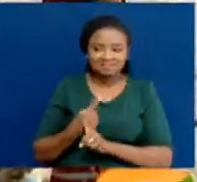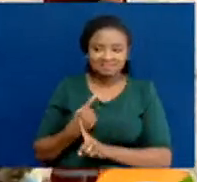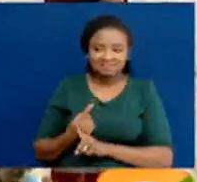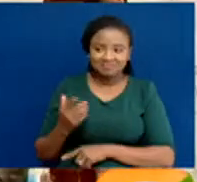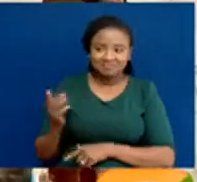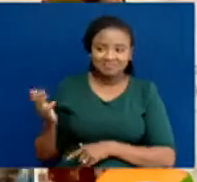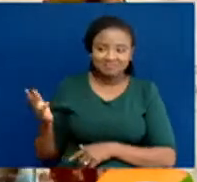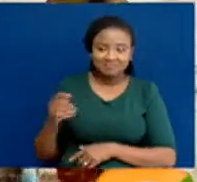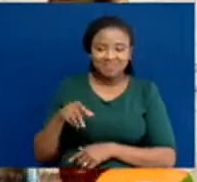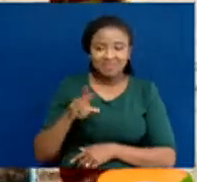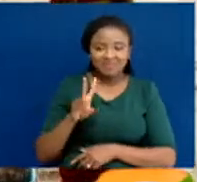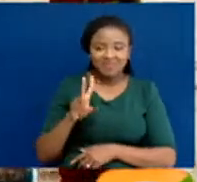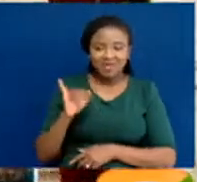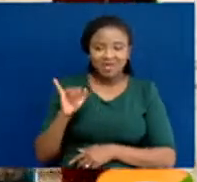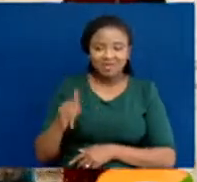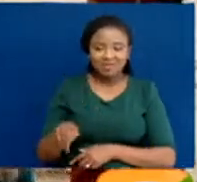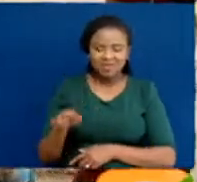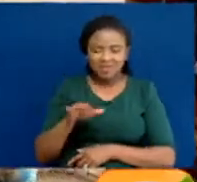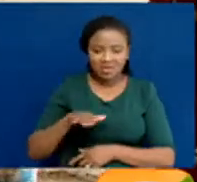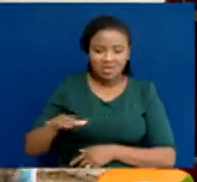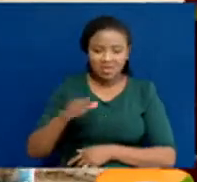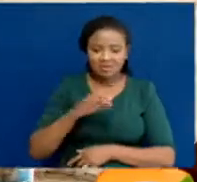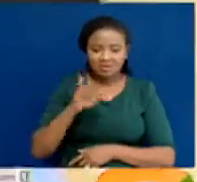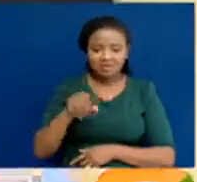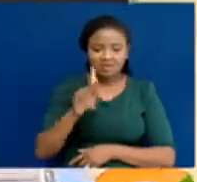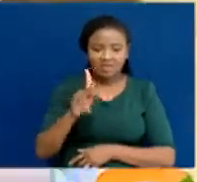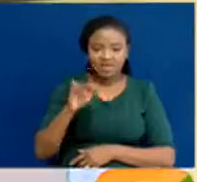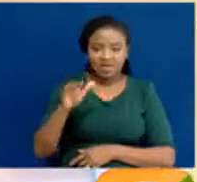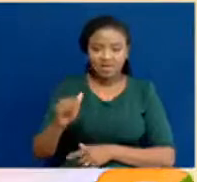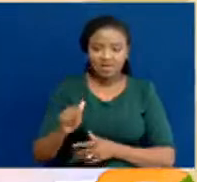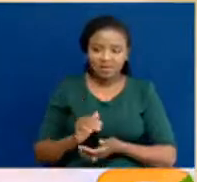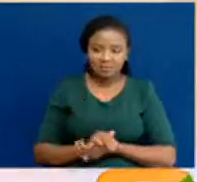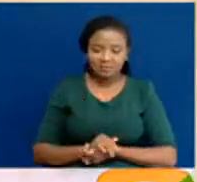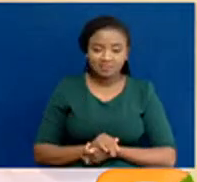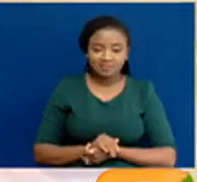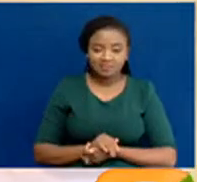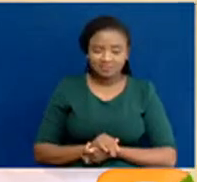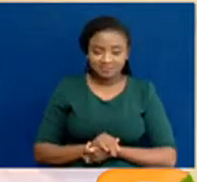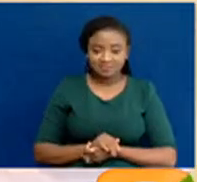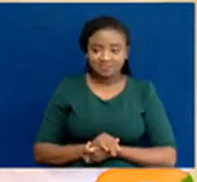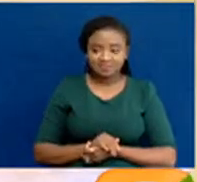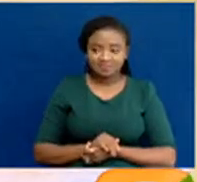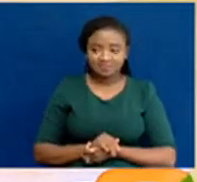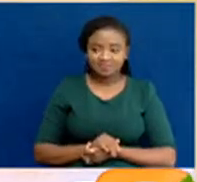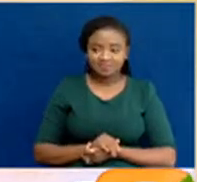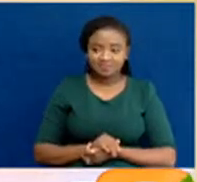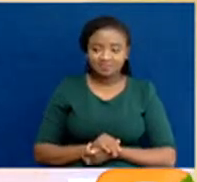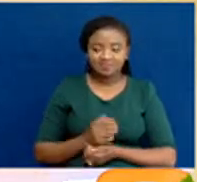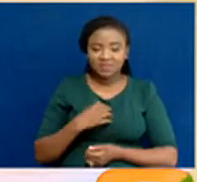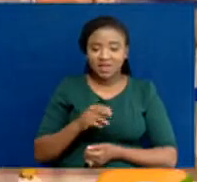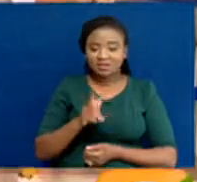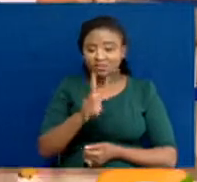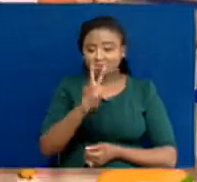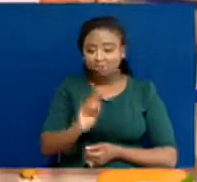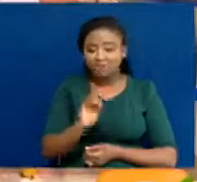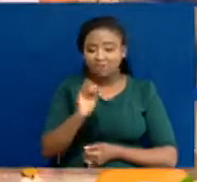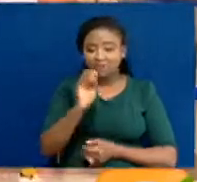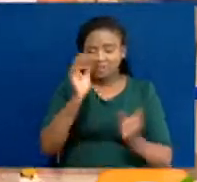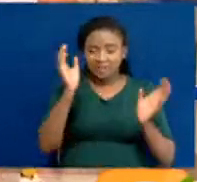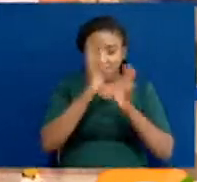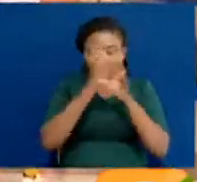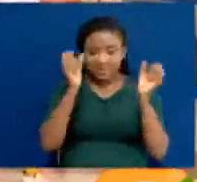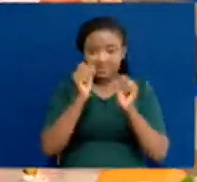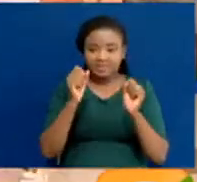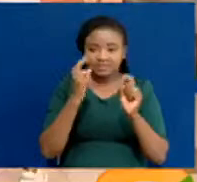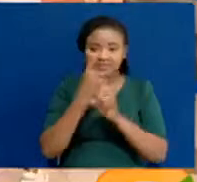1 and the VIP section of the Jomo Kenyatta International Airport, where at least 20 heads of state are expected to arrive from